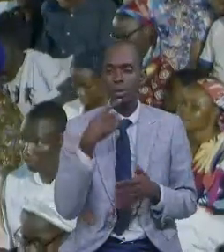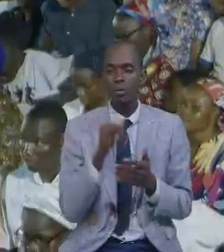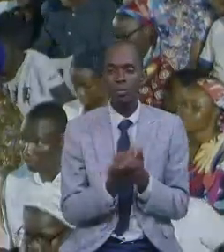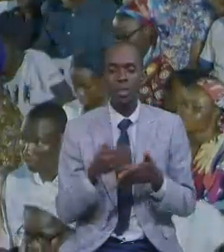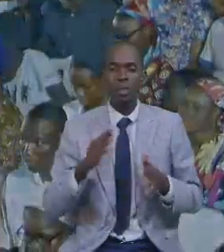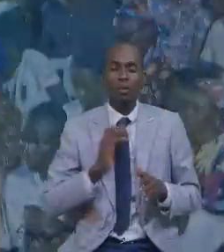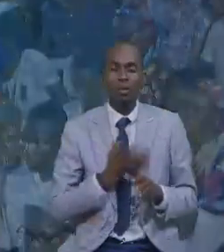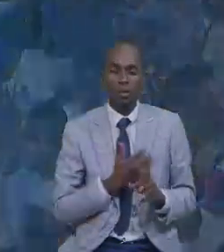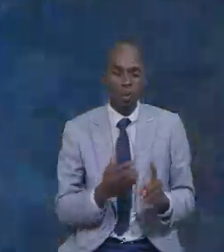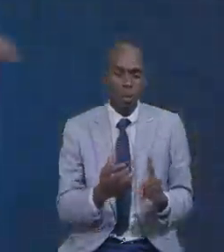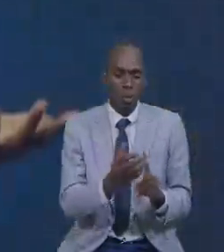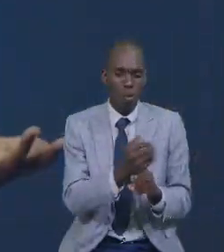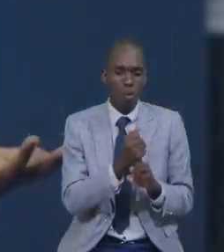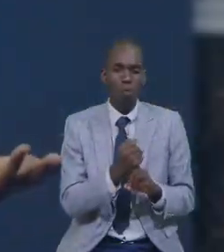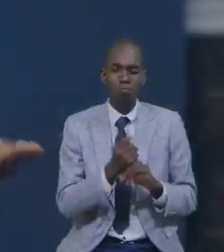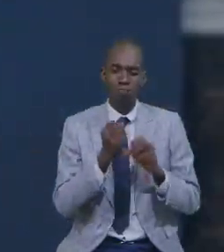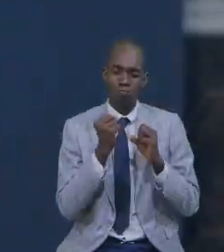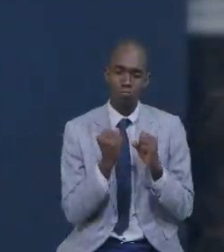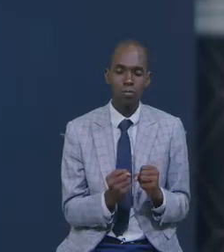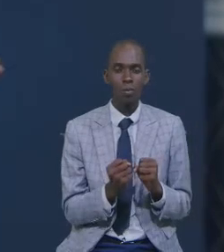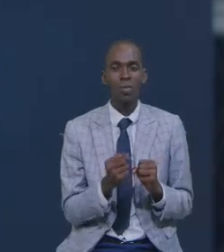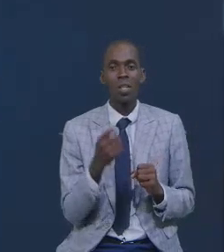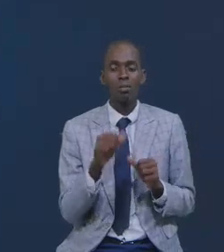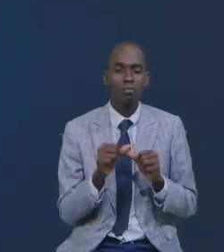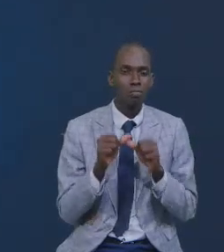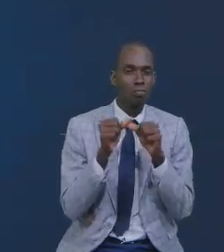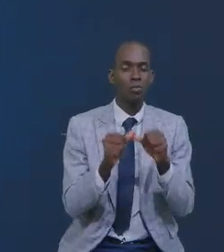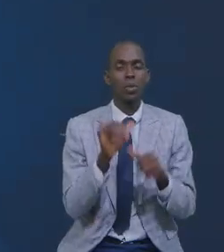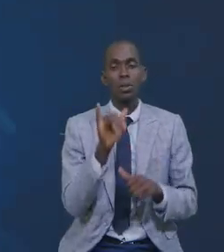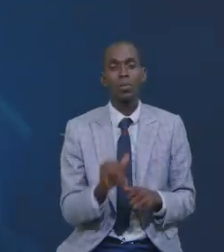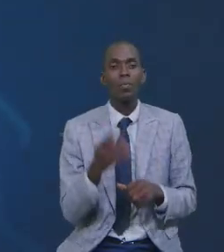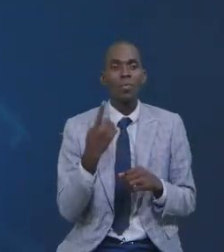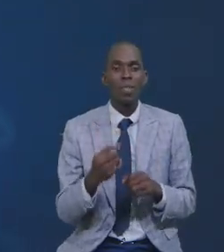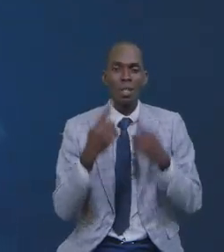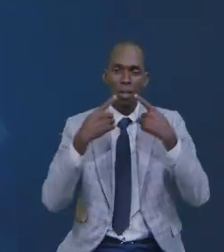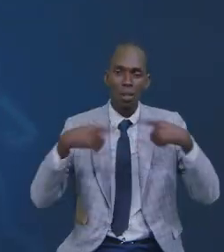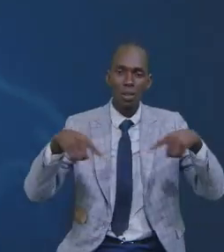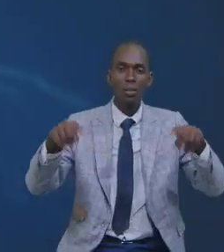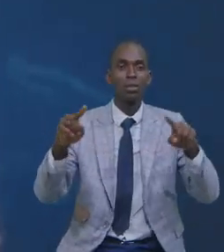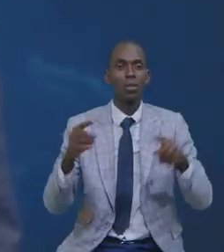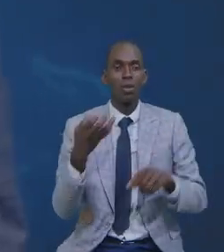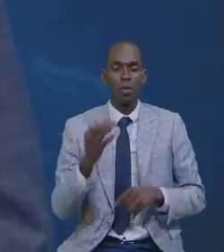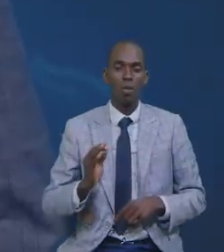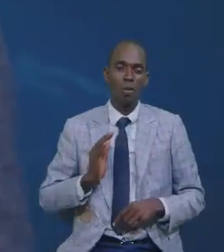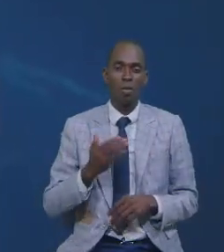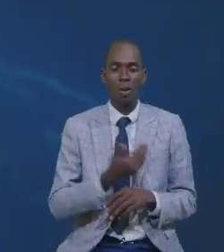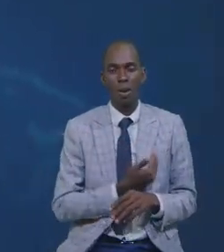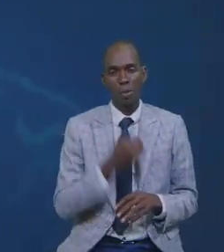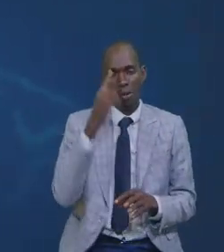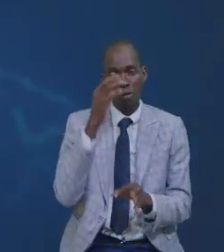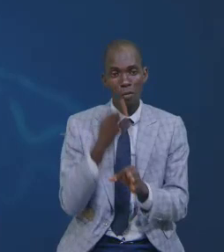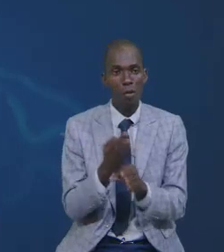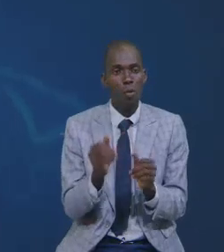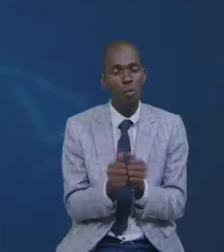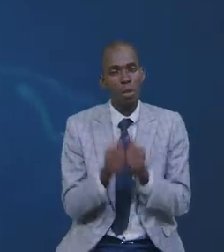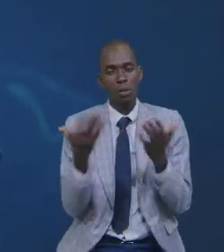profession, the confession, the declaration of our faith without